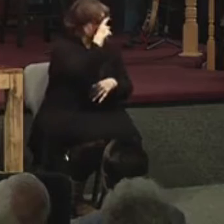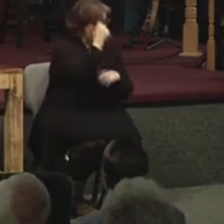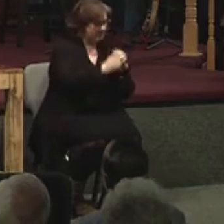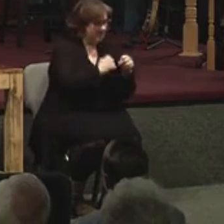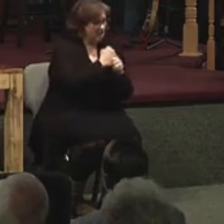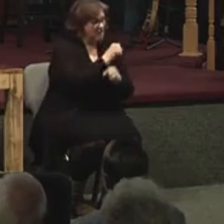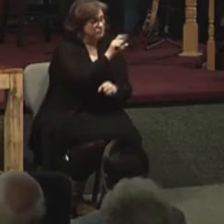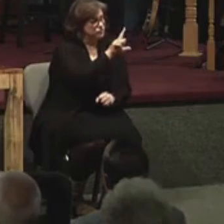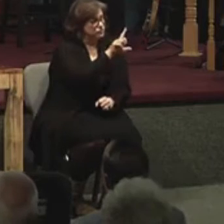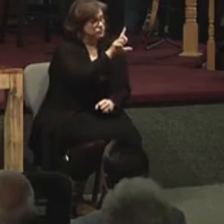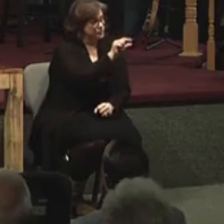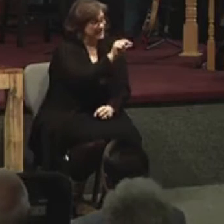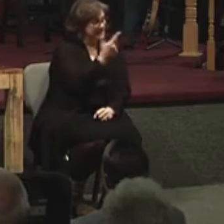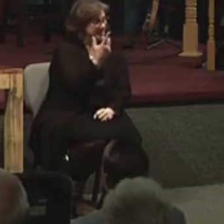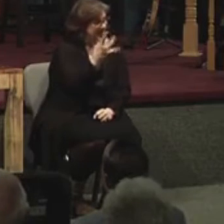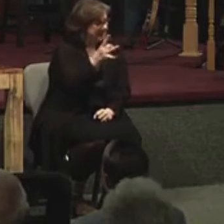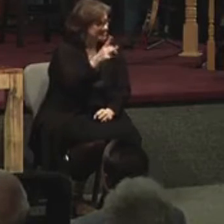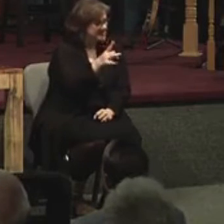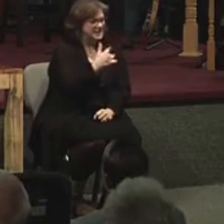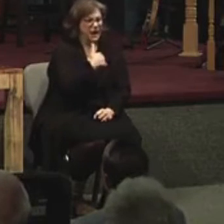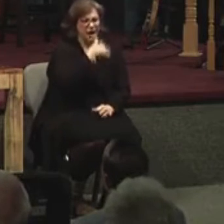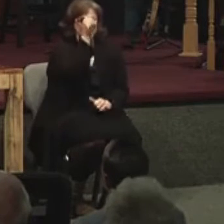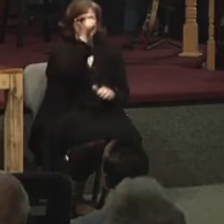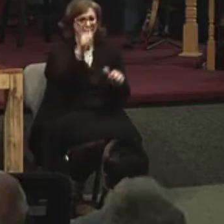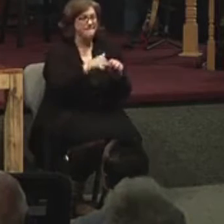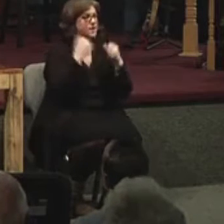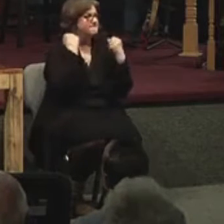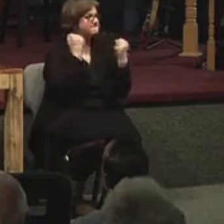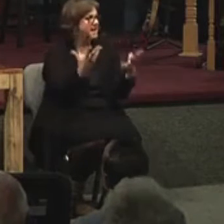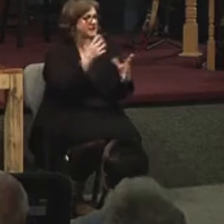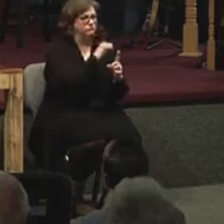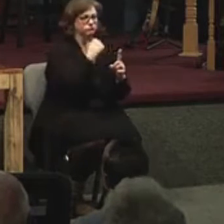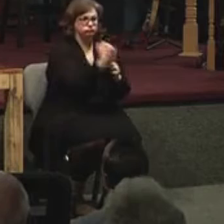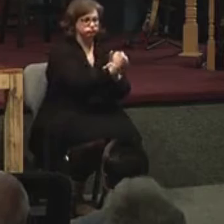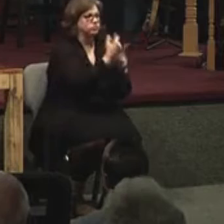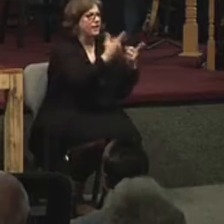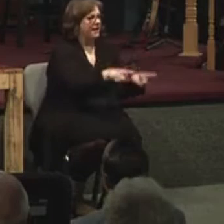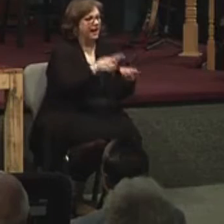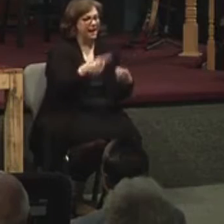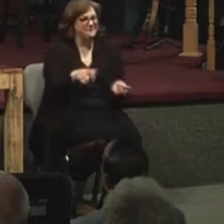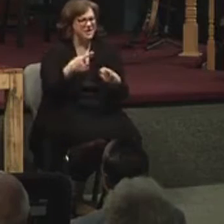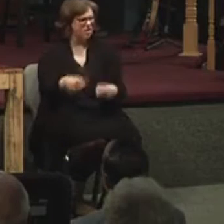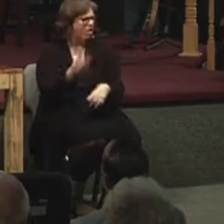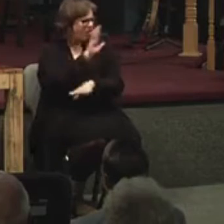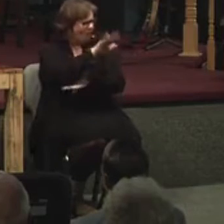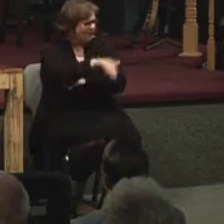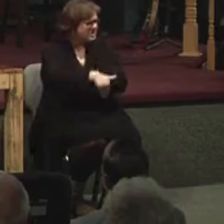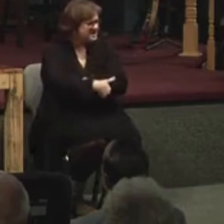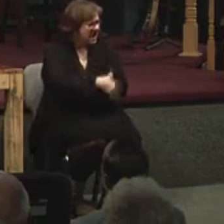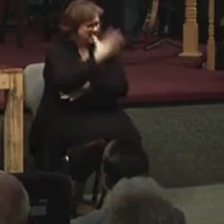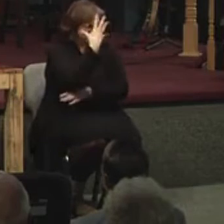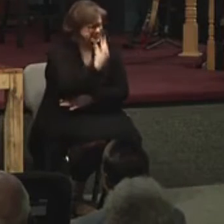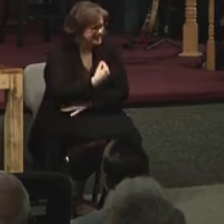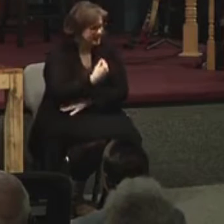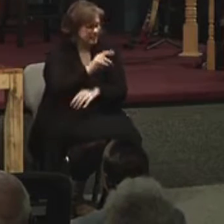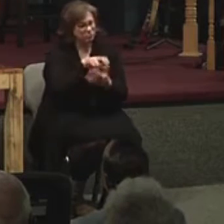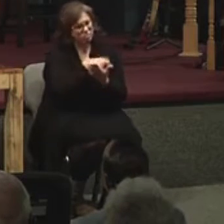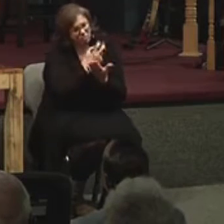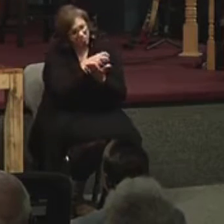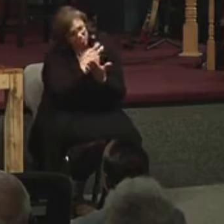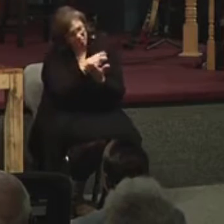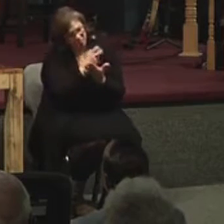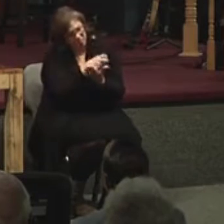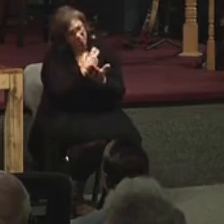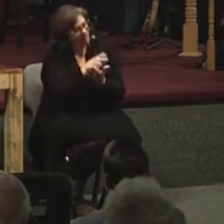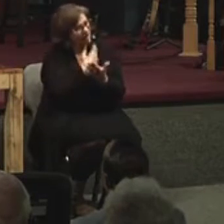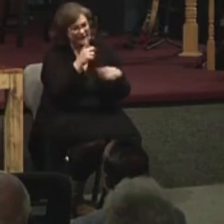so many things going on, and I remember that I was having a hard time going to sleep. I was having a hard time turning my brain off.